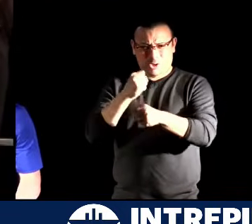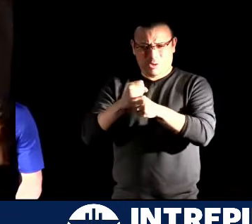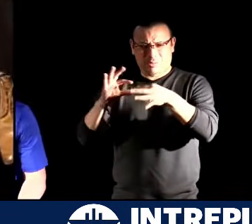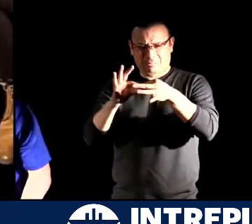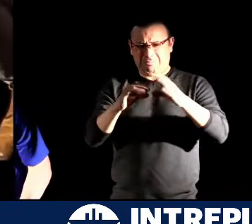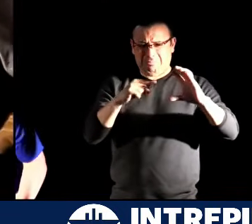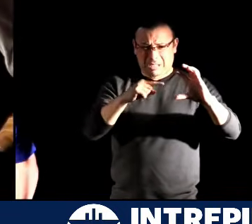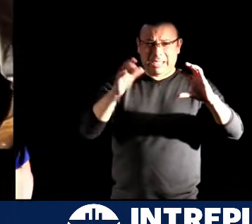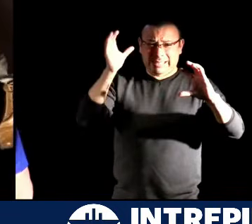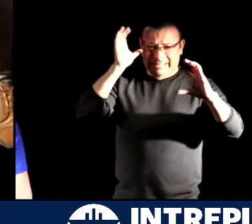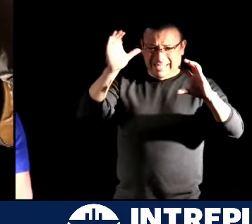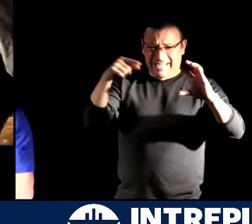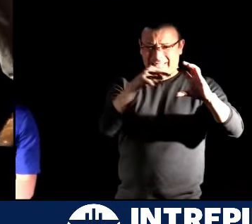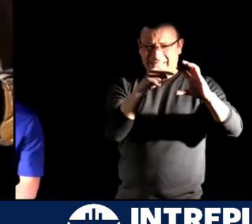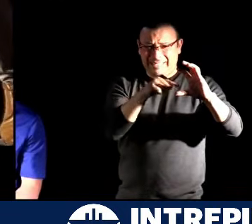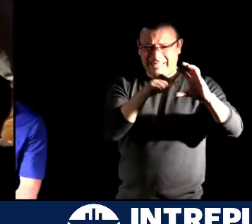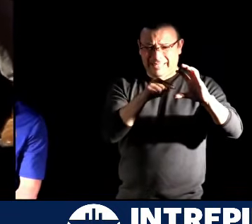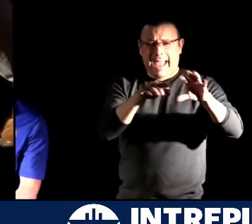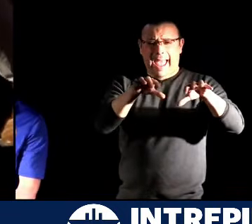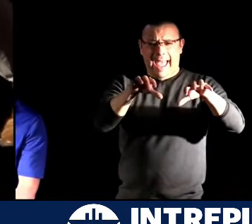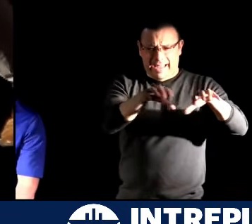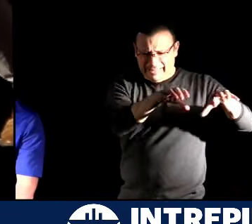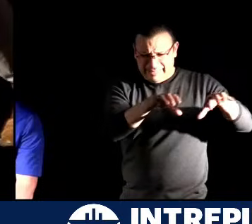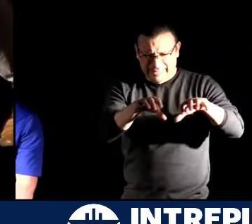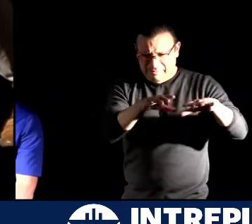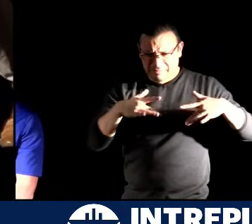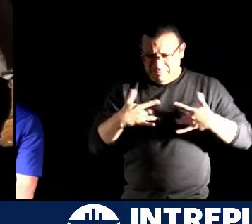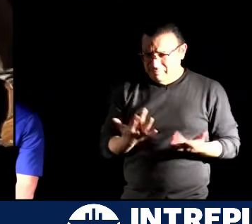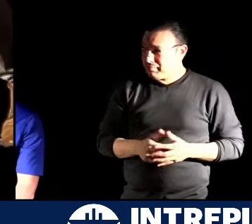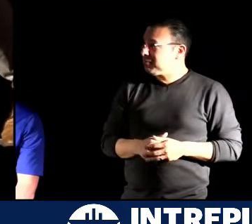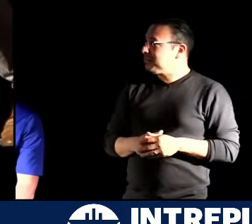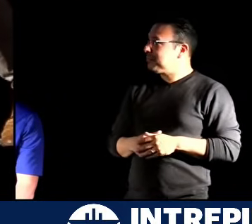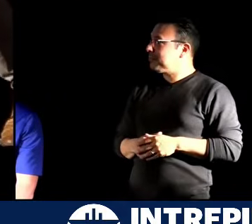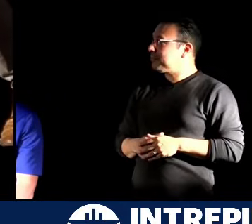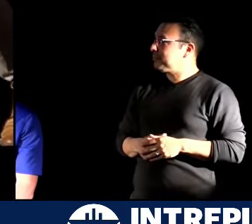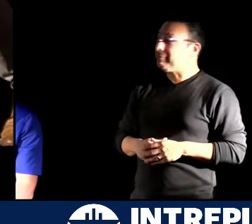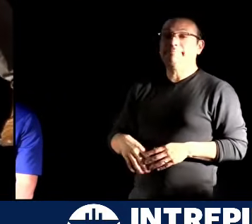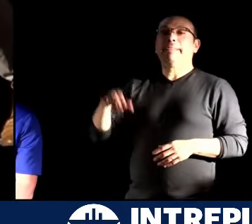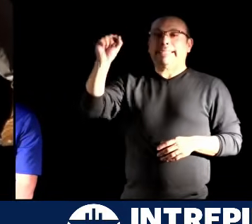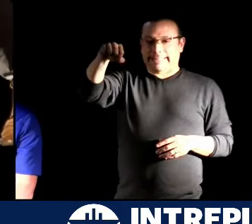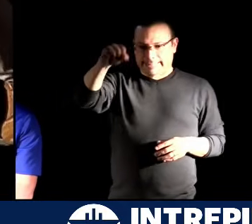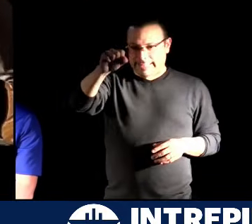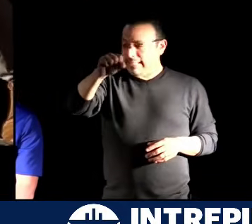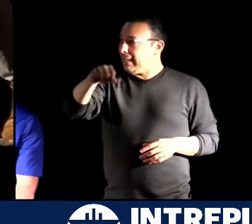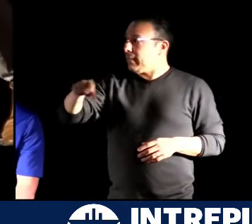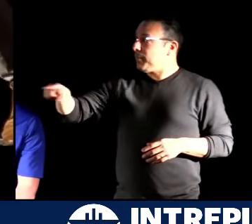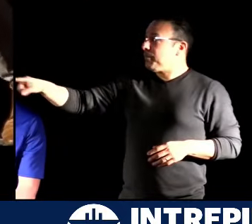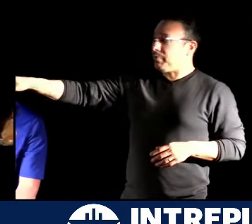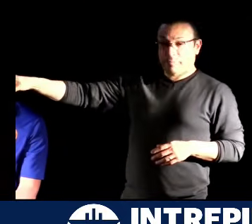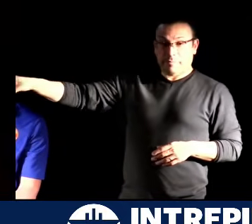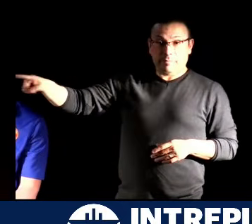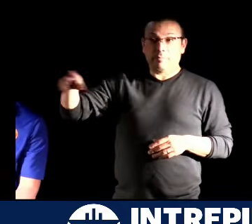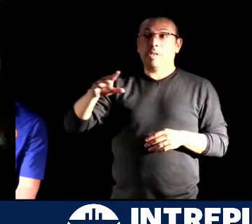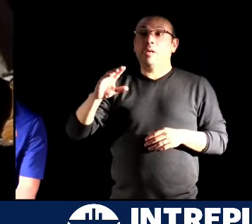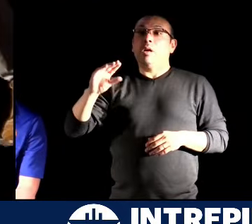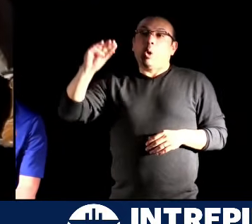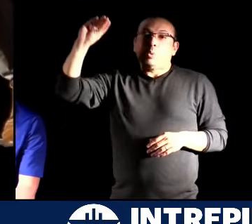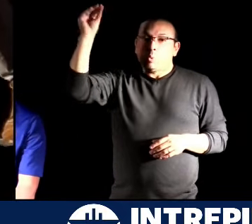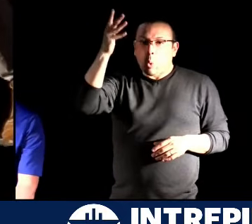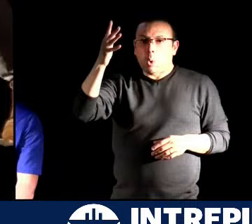The activity? Yes. This is exactly what we are talking about. This is what we call the solar cycle.